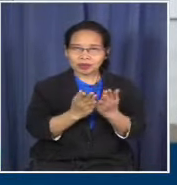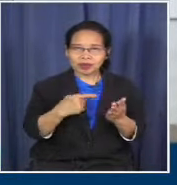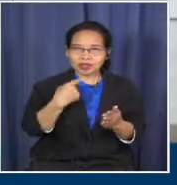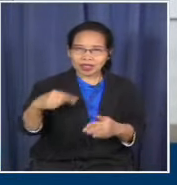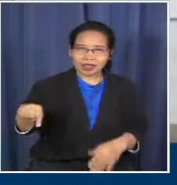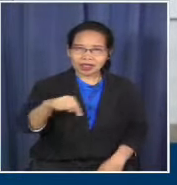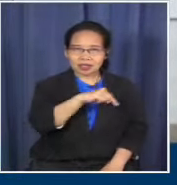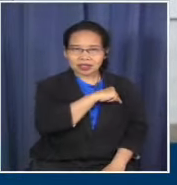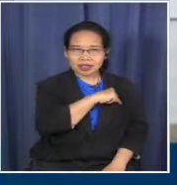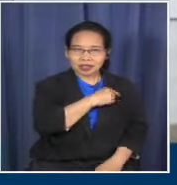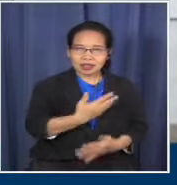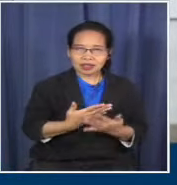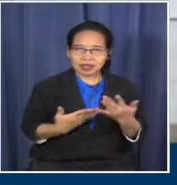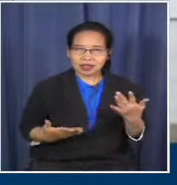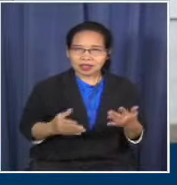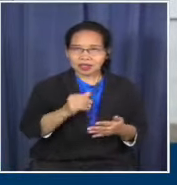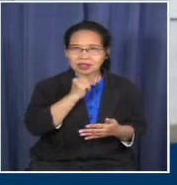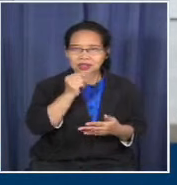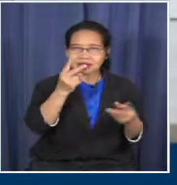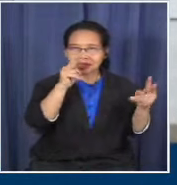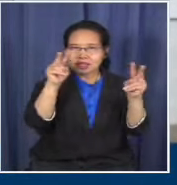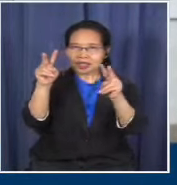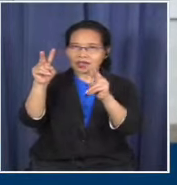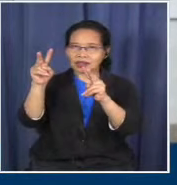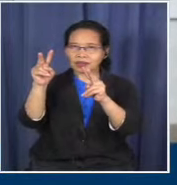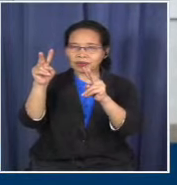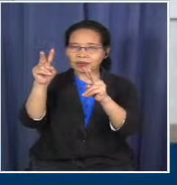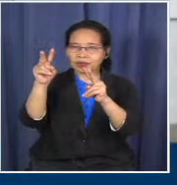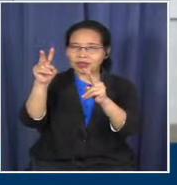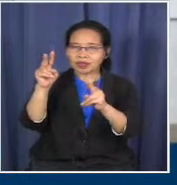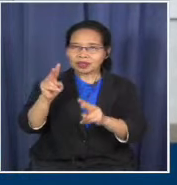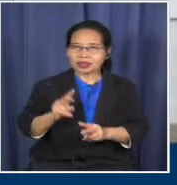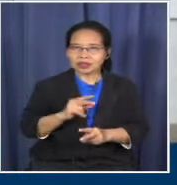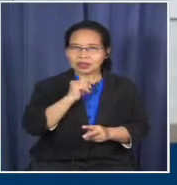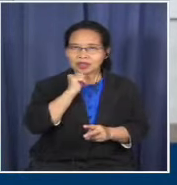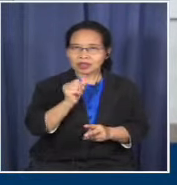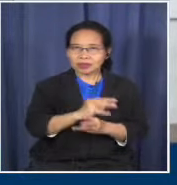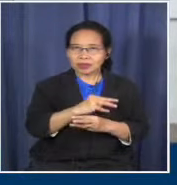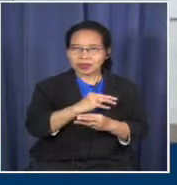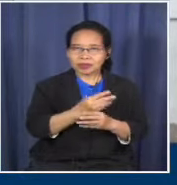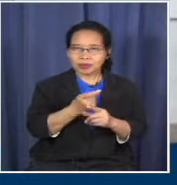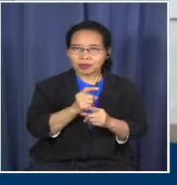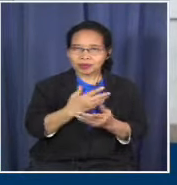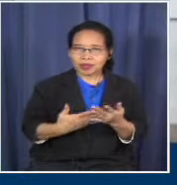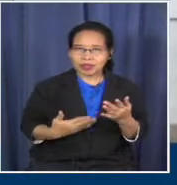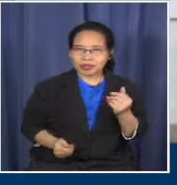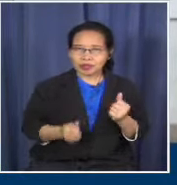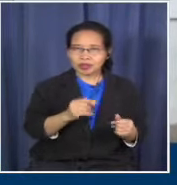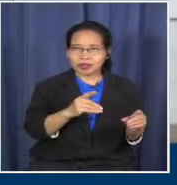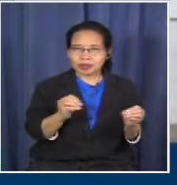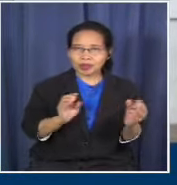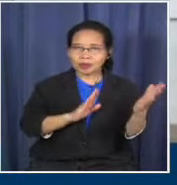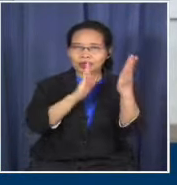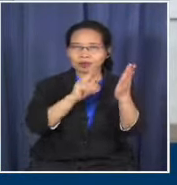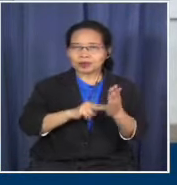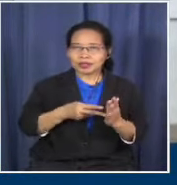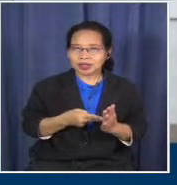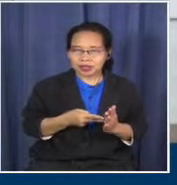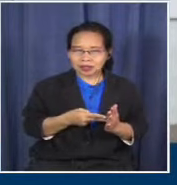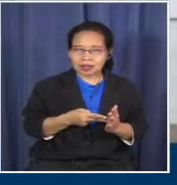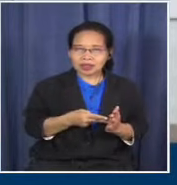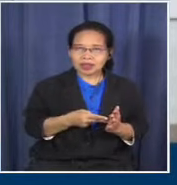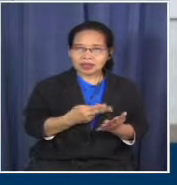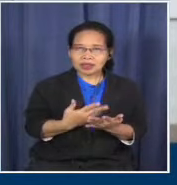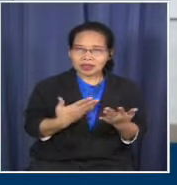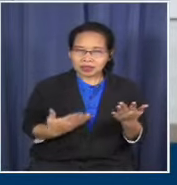us things that are seen were not made from things which do appear, meaning